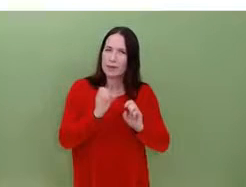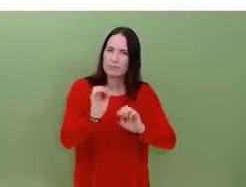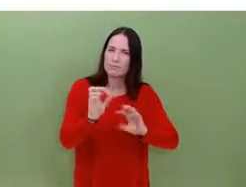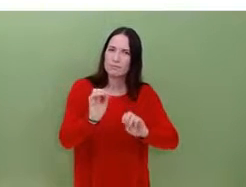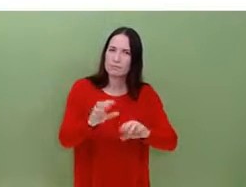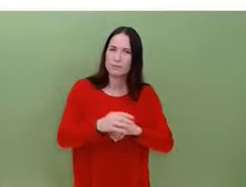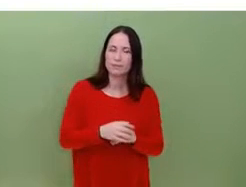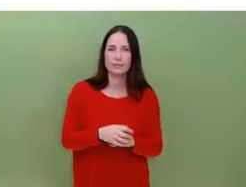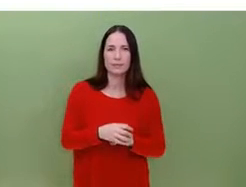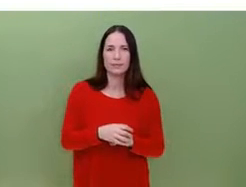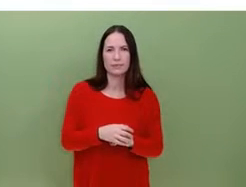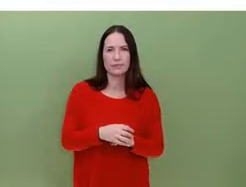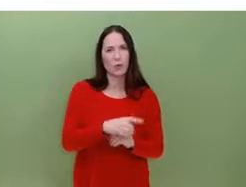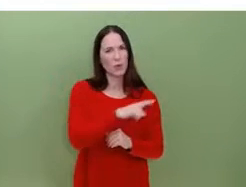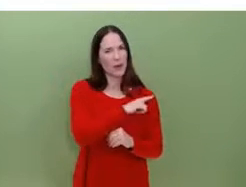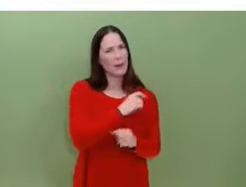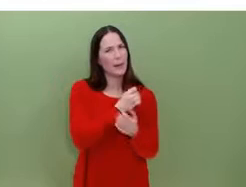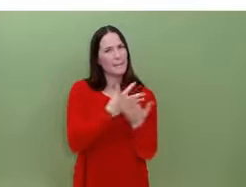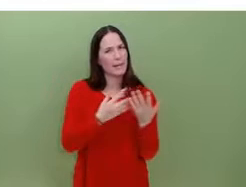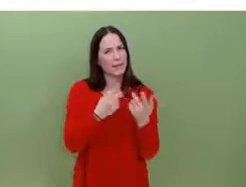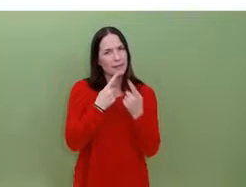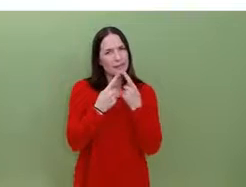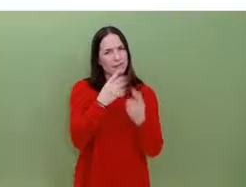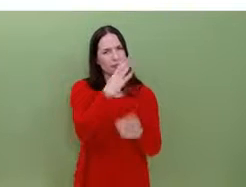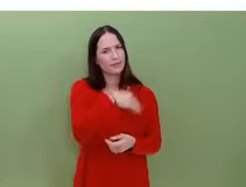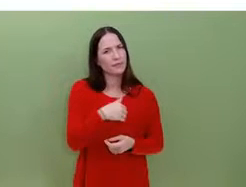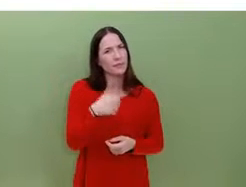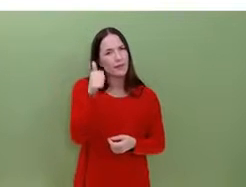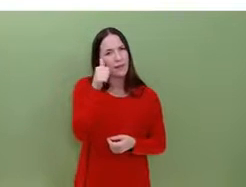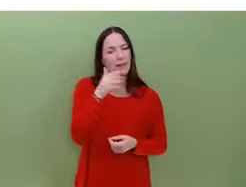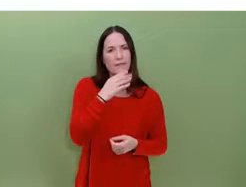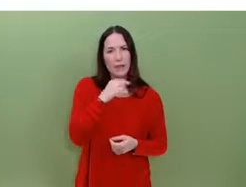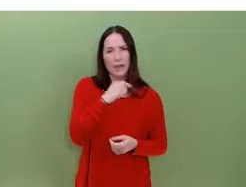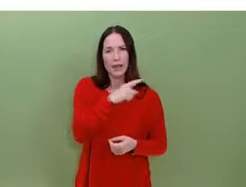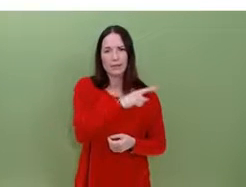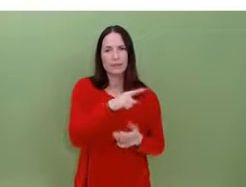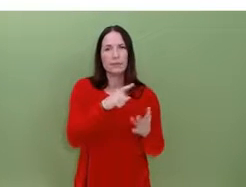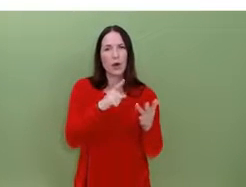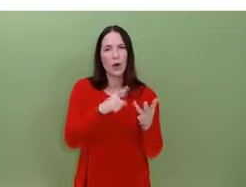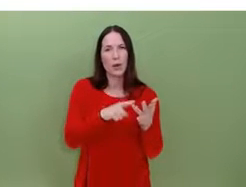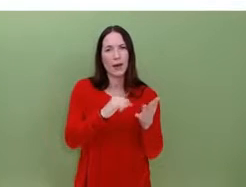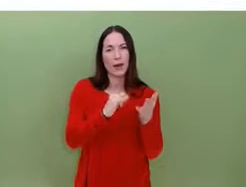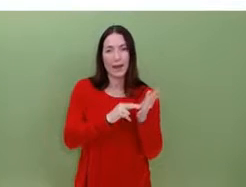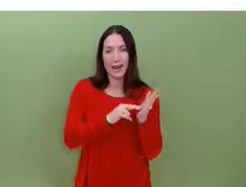because much of this is familiar to most of you. So there is the ONS survey that had